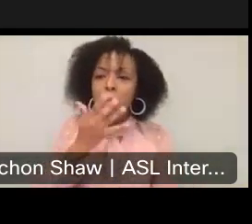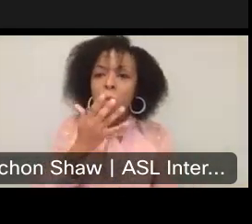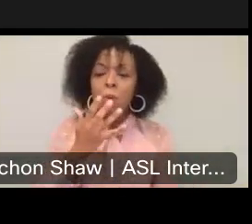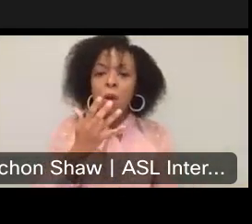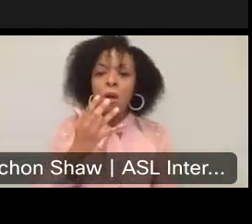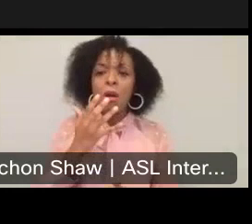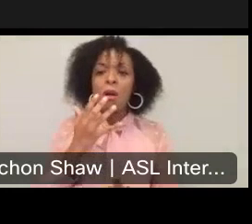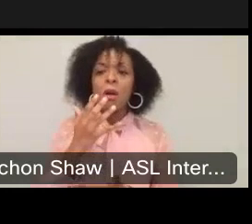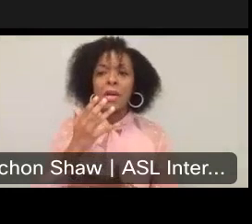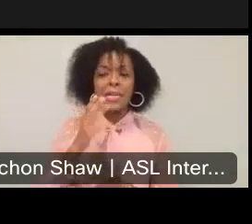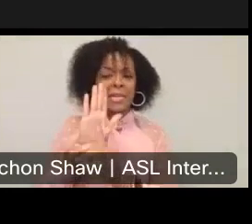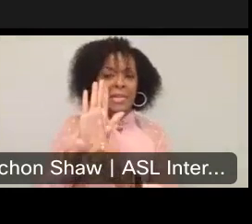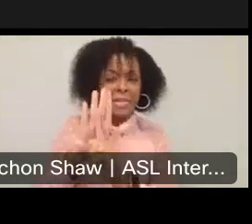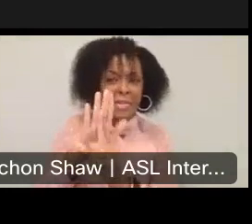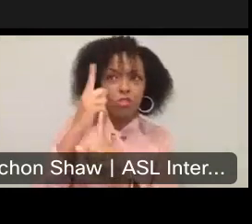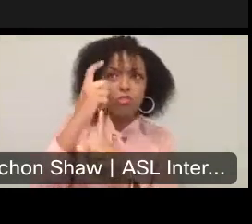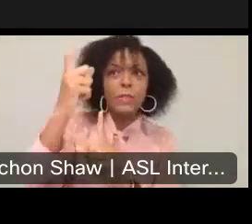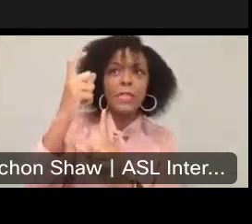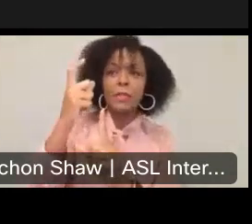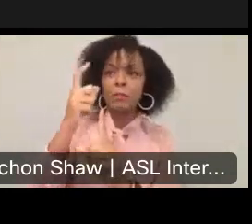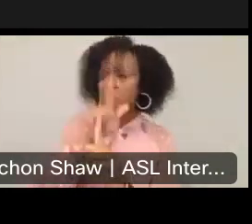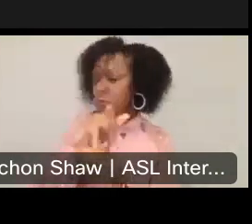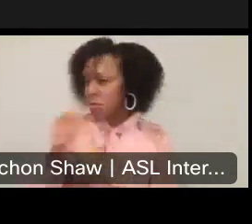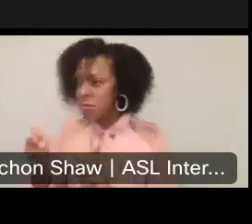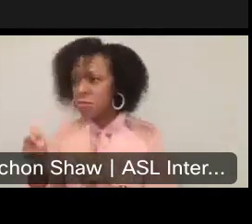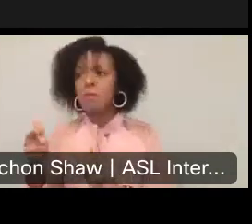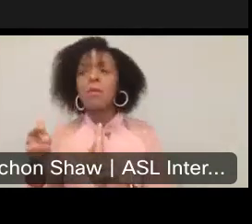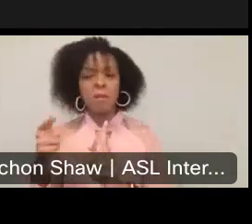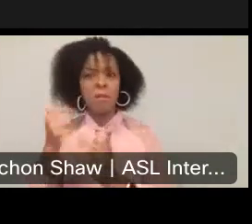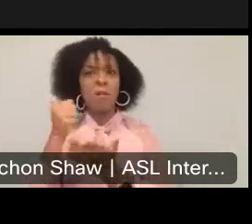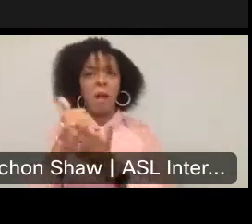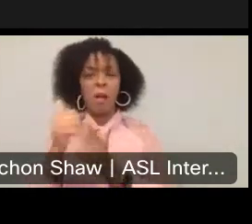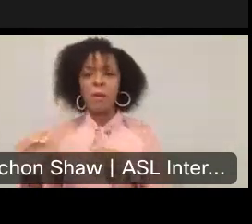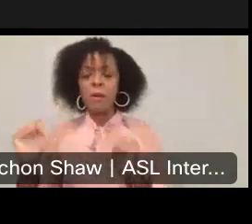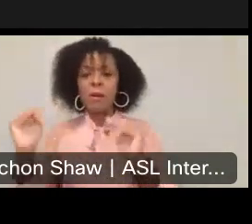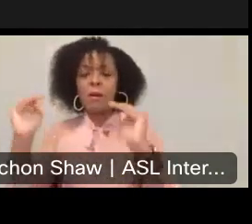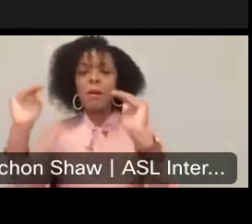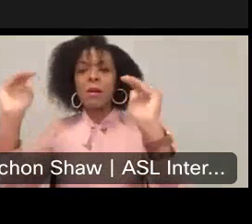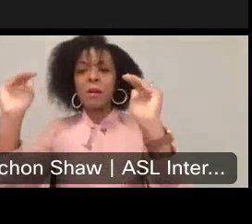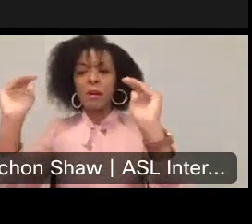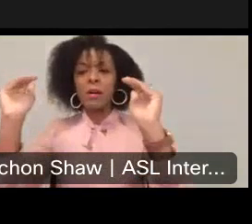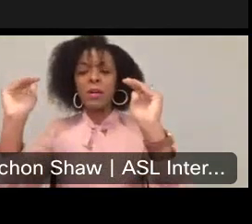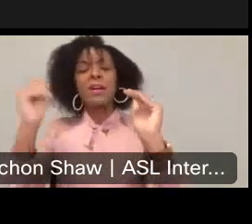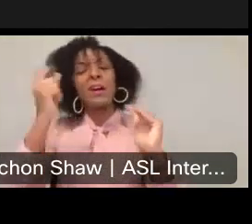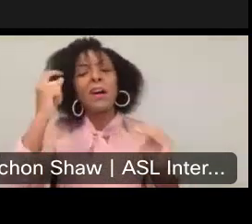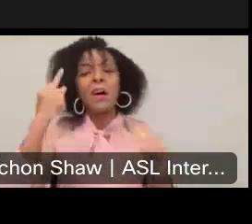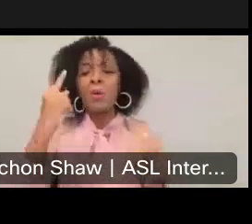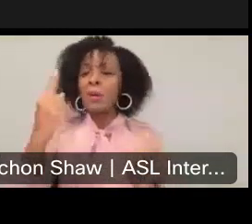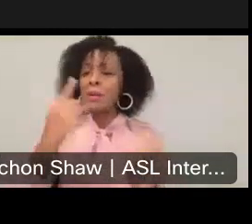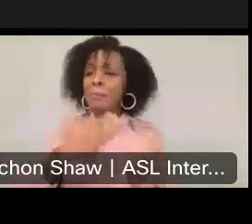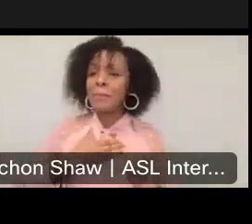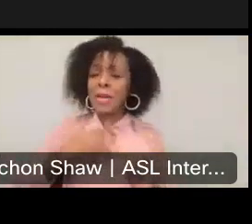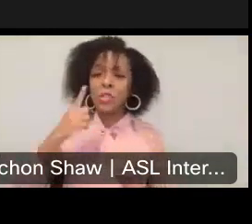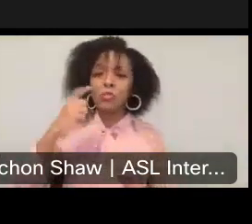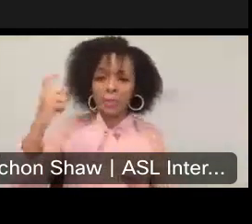taking his dream to the next level, because when I came in, one of the dreams that I had, having gone to